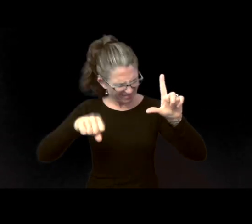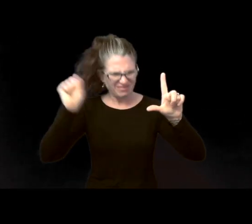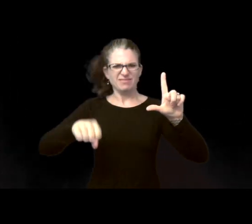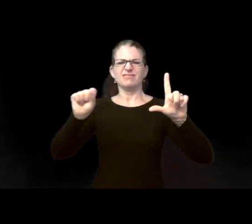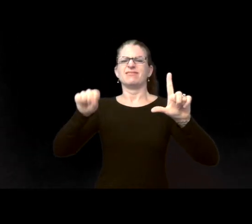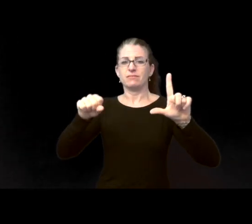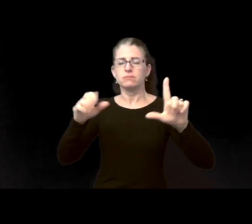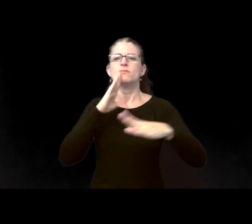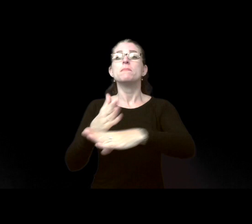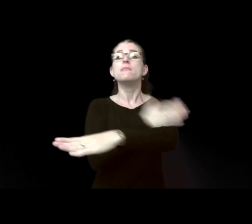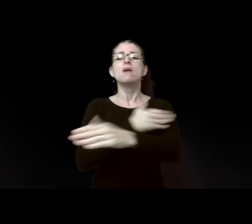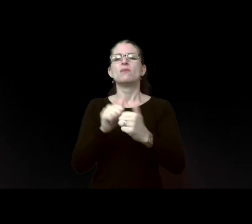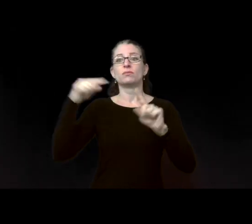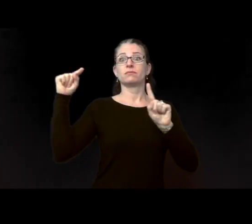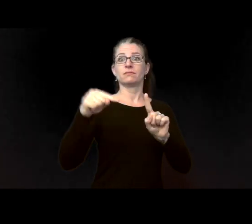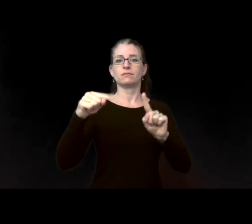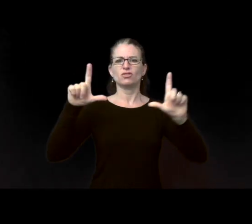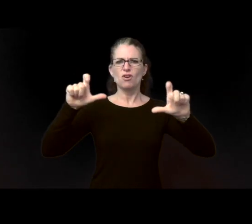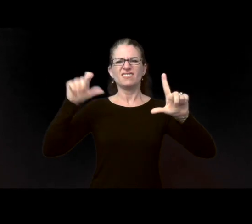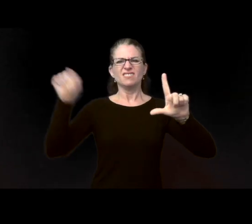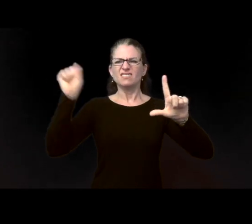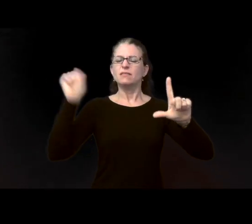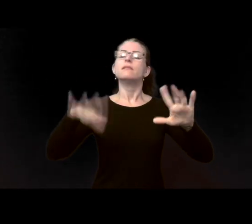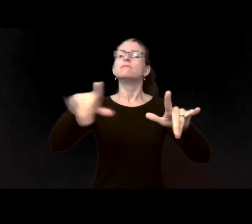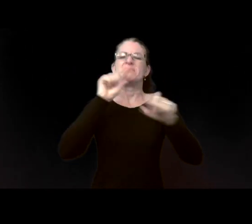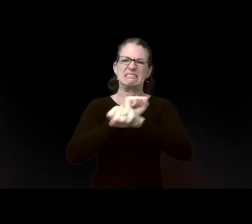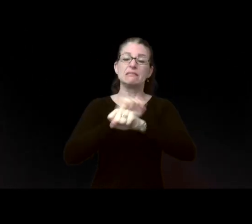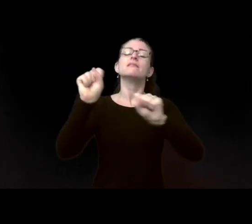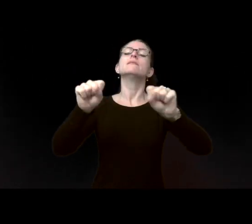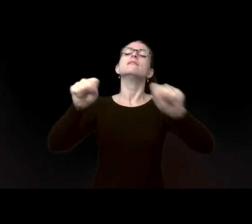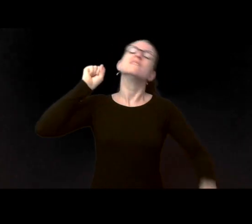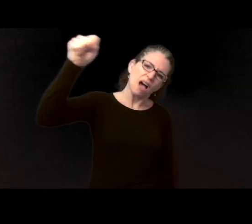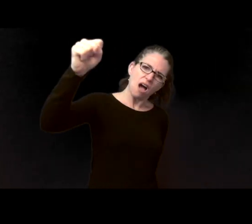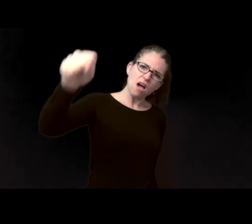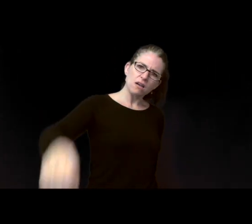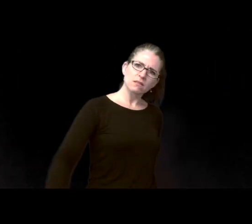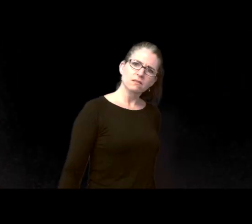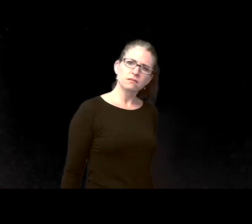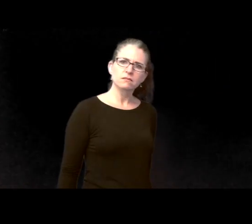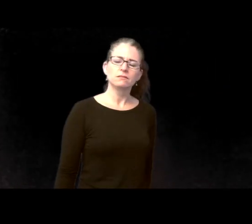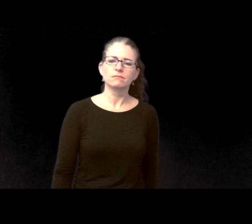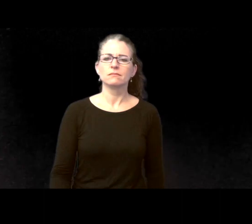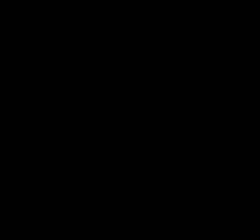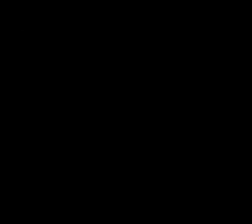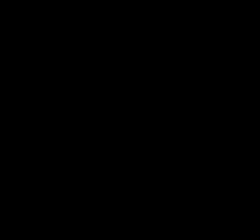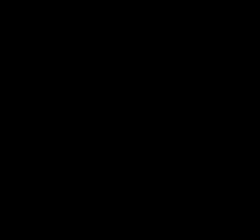Yeah, yeah, yeah. Things will be better with a better headshot. Yeah, yeah, yeah, yeah, yeah, yeah, yeah,